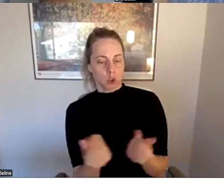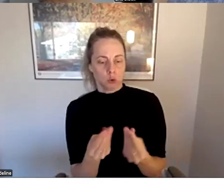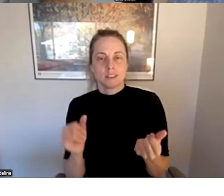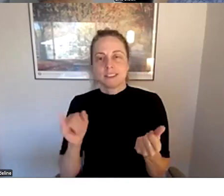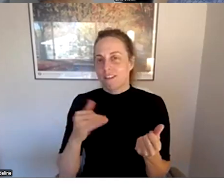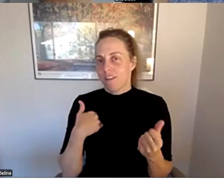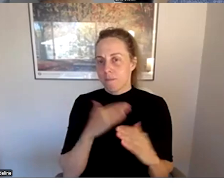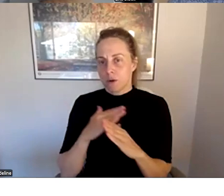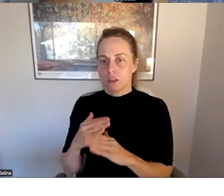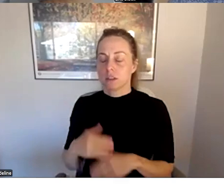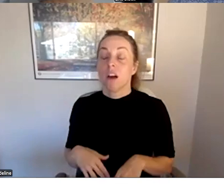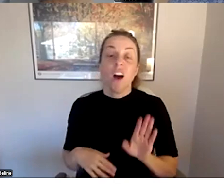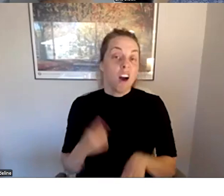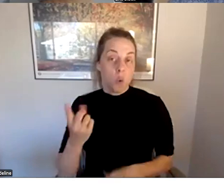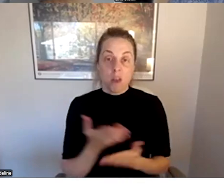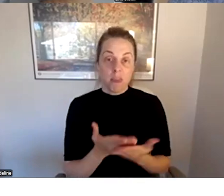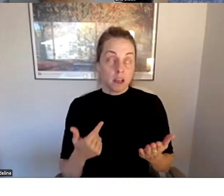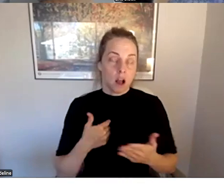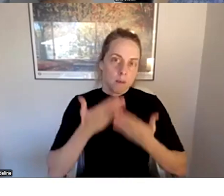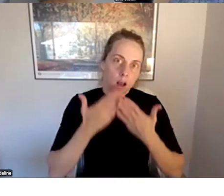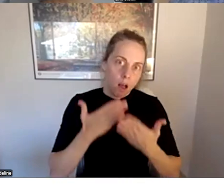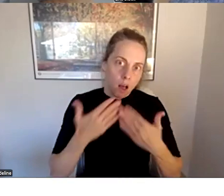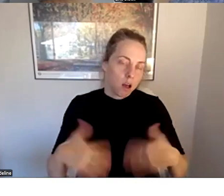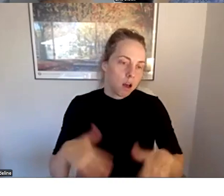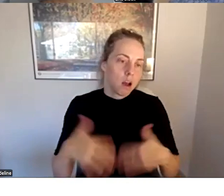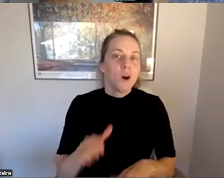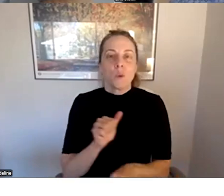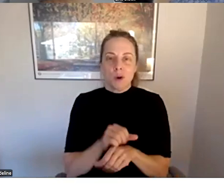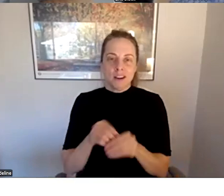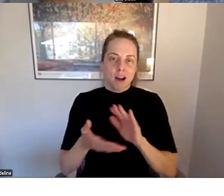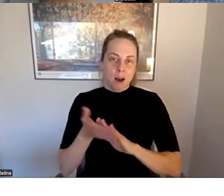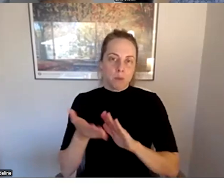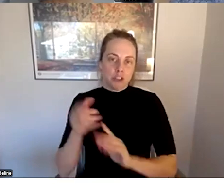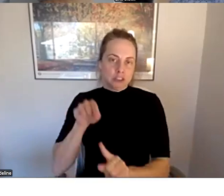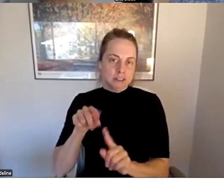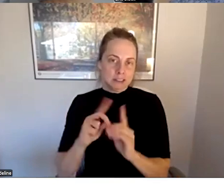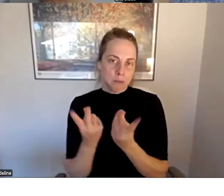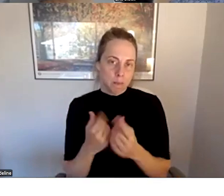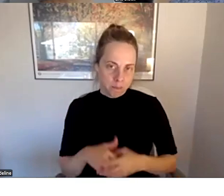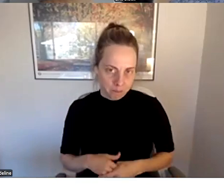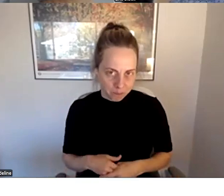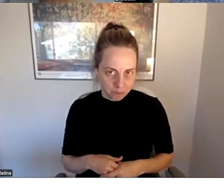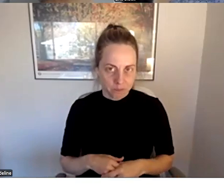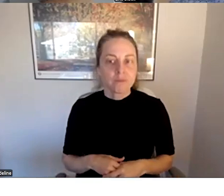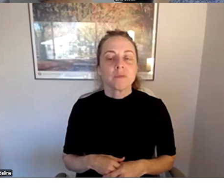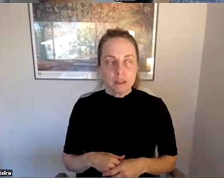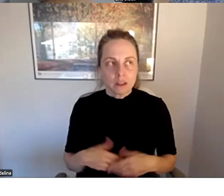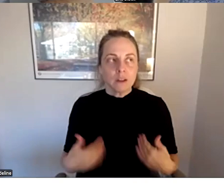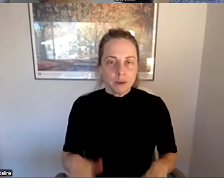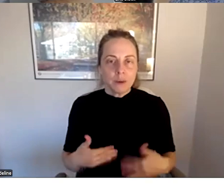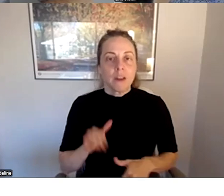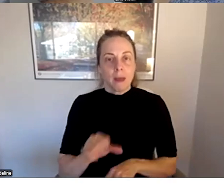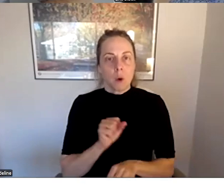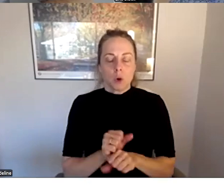things that I'm most grateful for is working in operations where the work is really, really